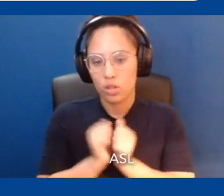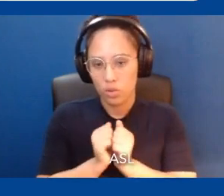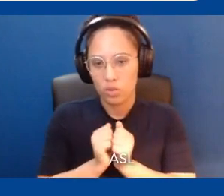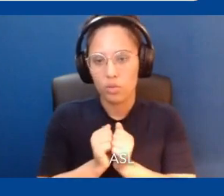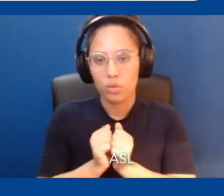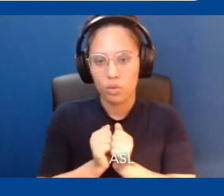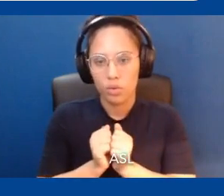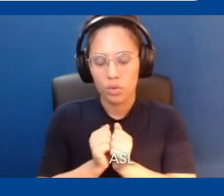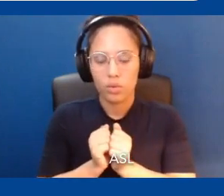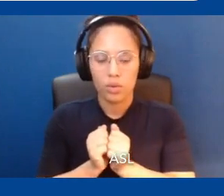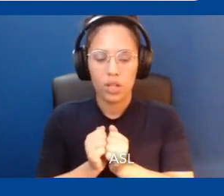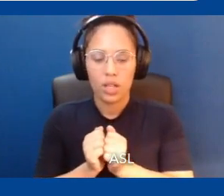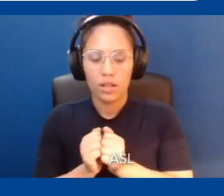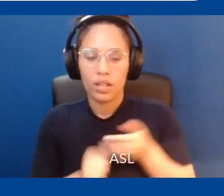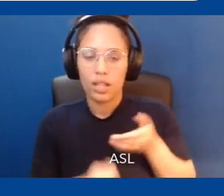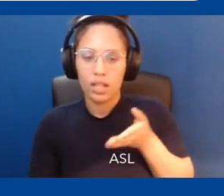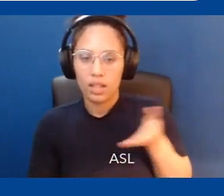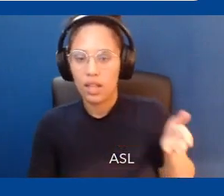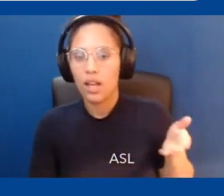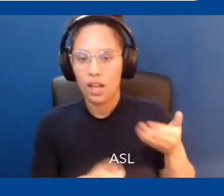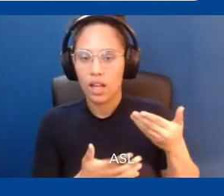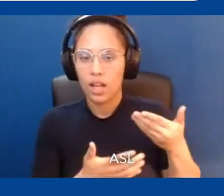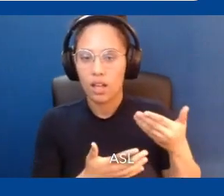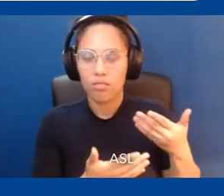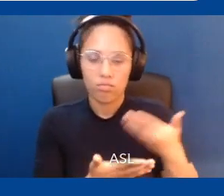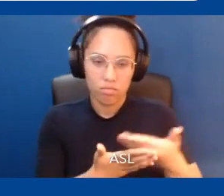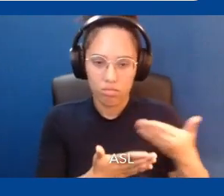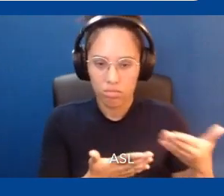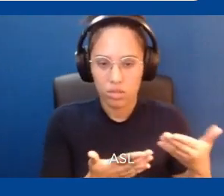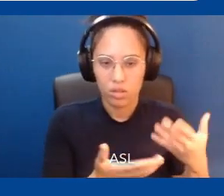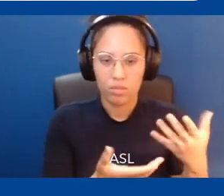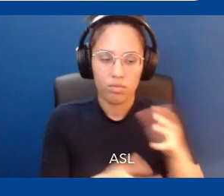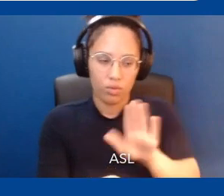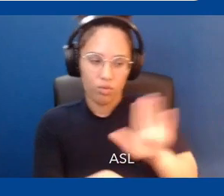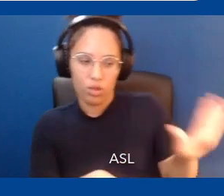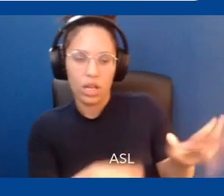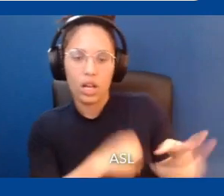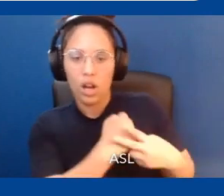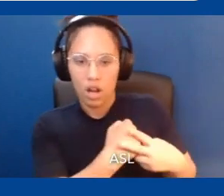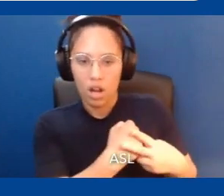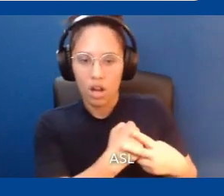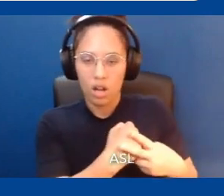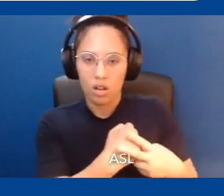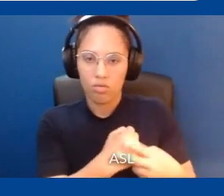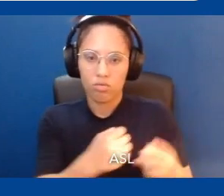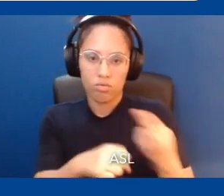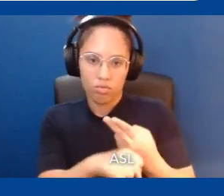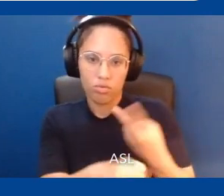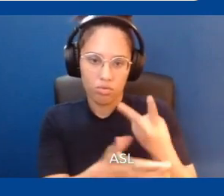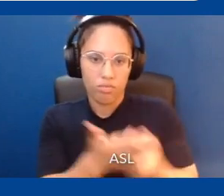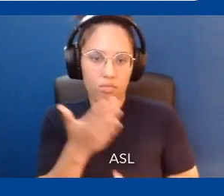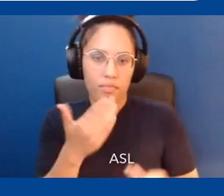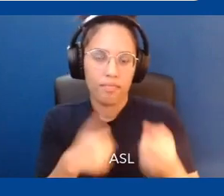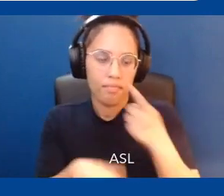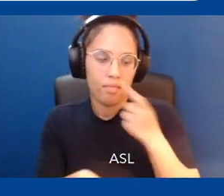like part of the sex workers archive, because they have a lot to say about that,